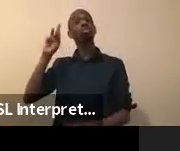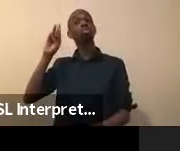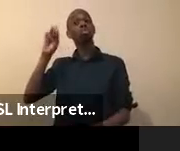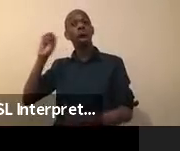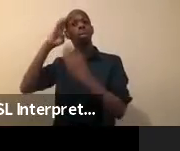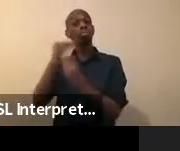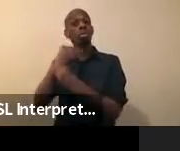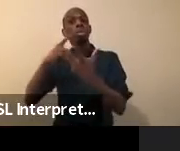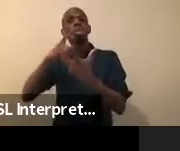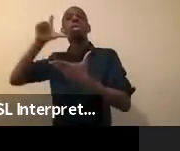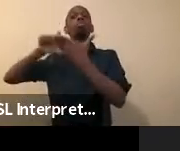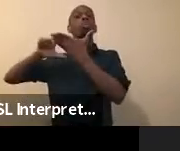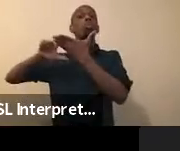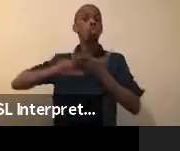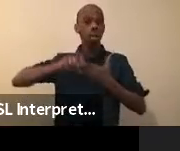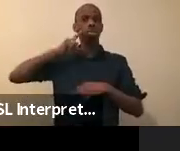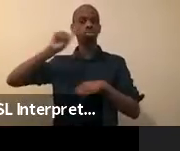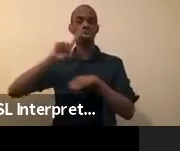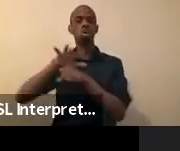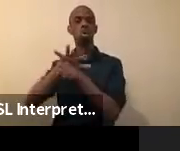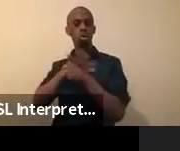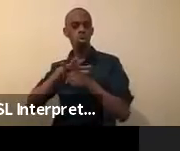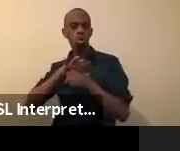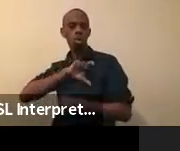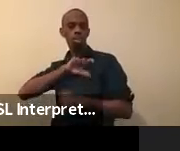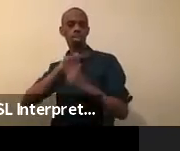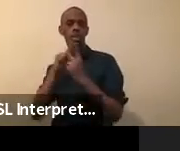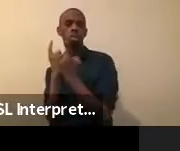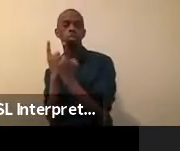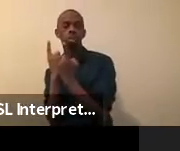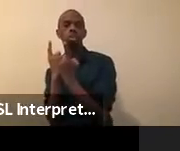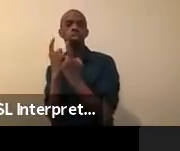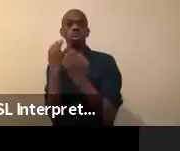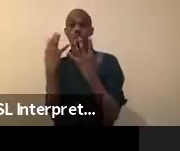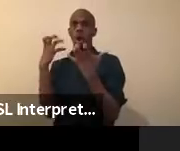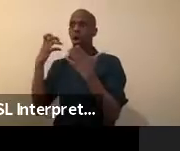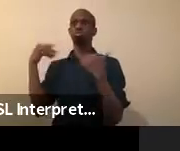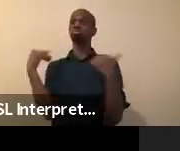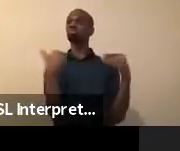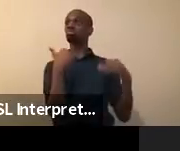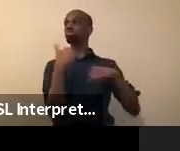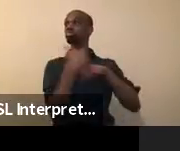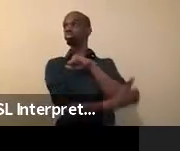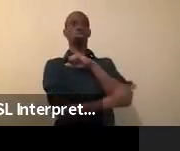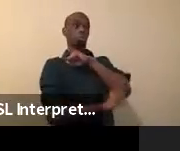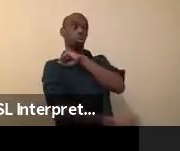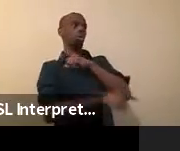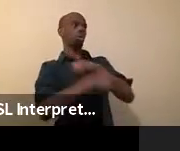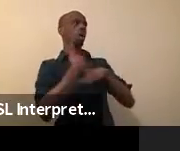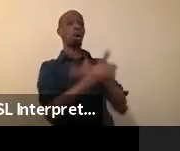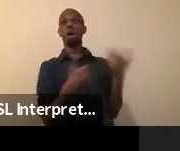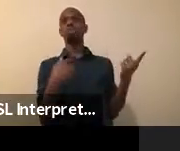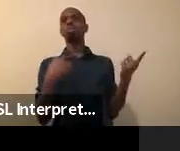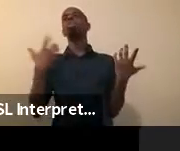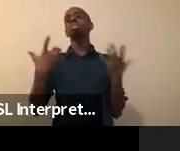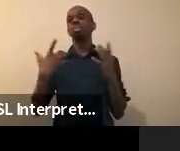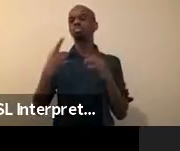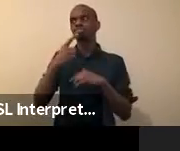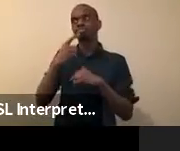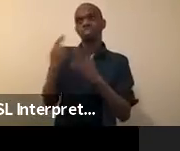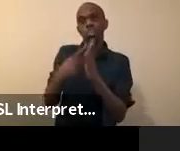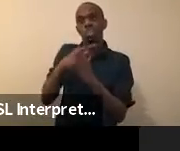local police departments to have to supply, right? And so this is also something that people have raised about kind of collecting crime